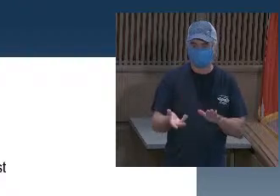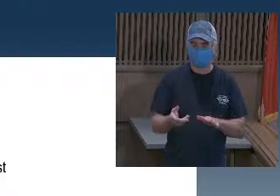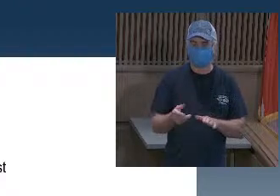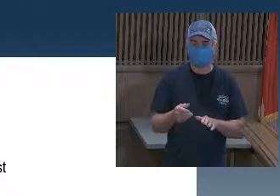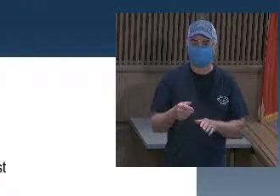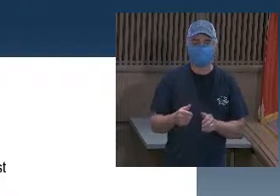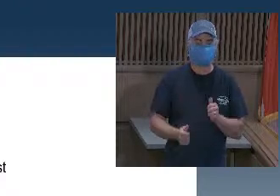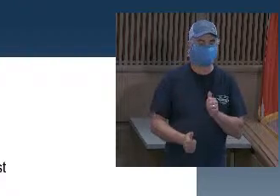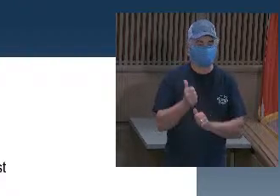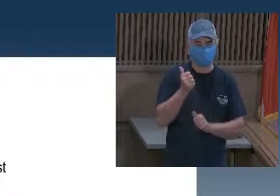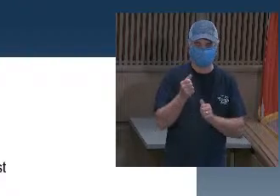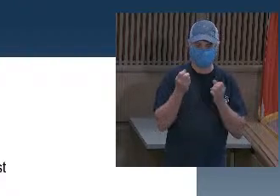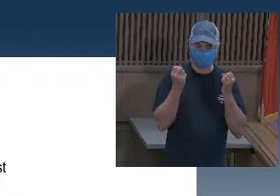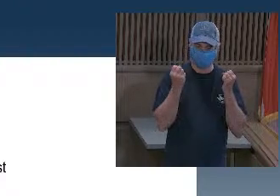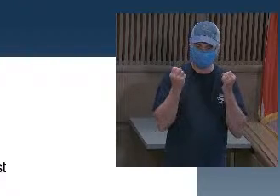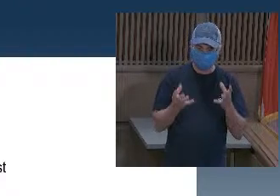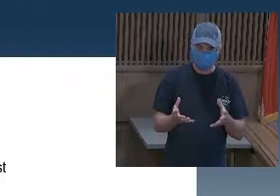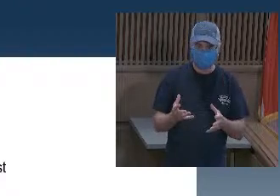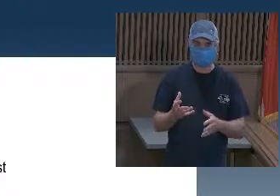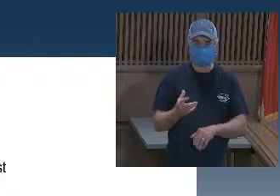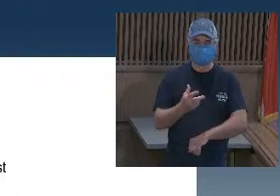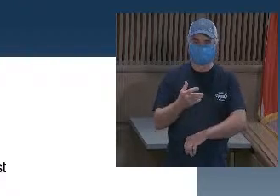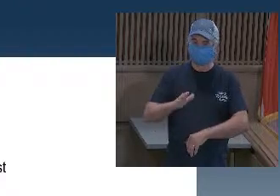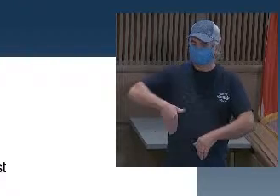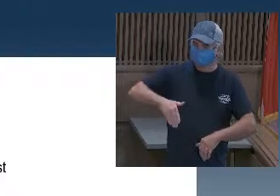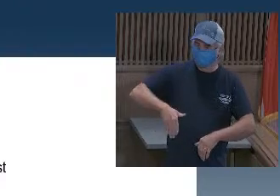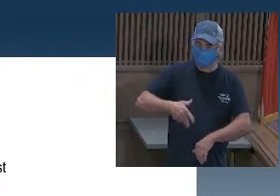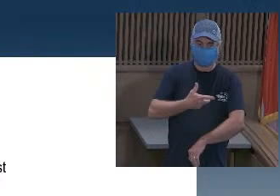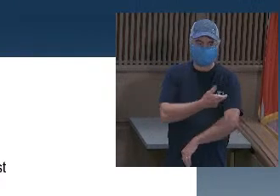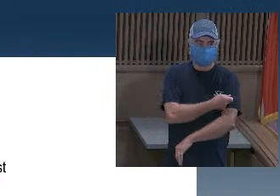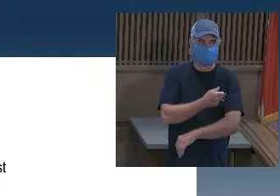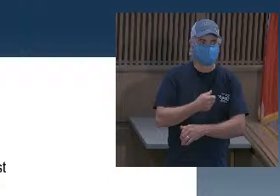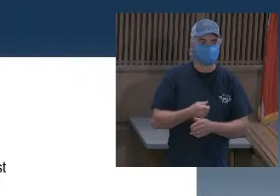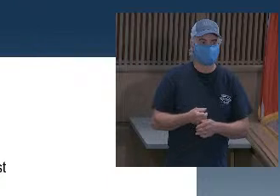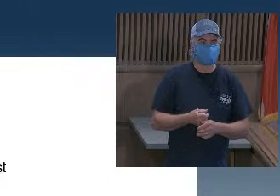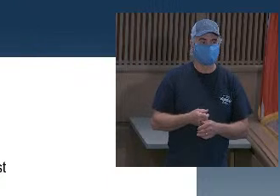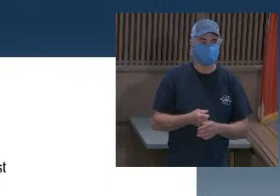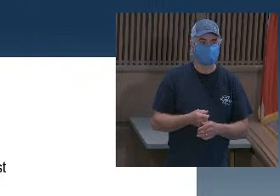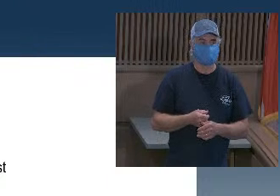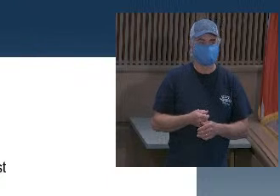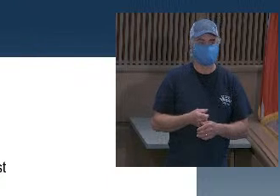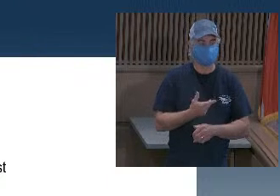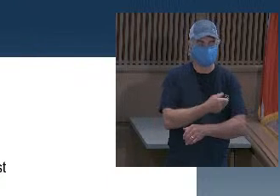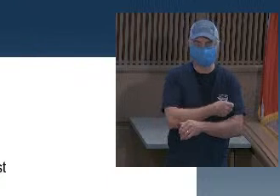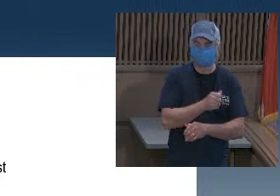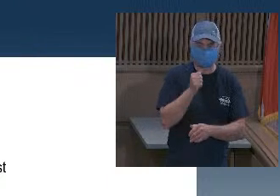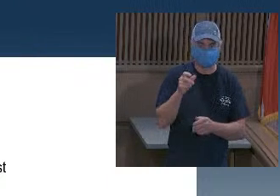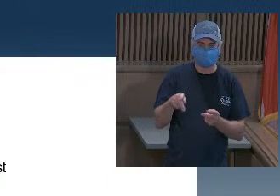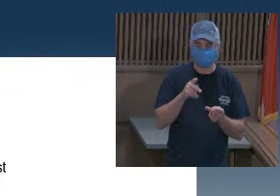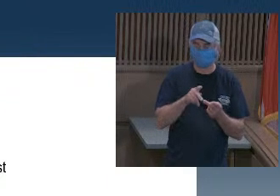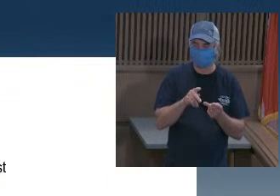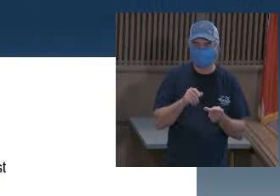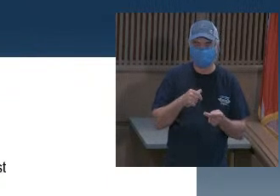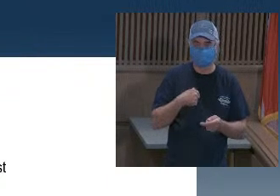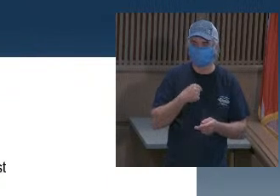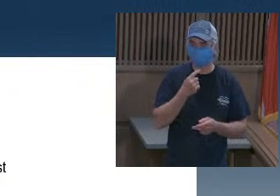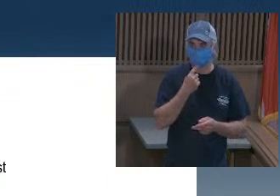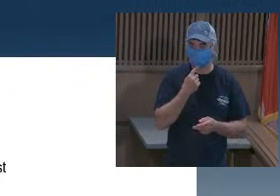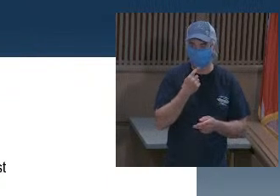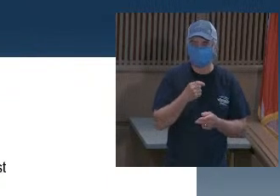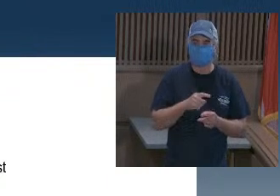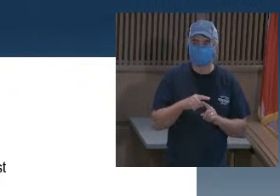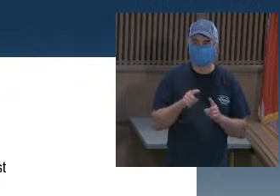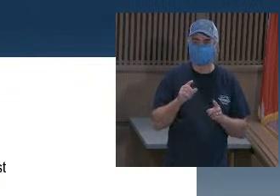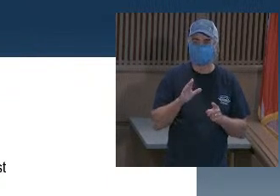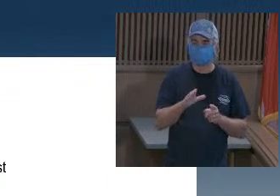unvaccinated. So again, we're not saying that the vaccine is perfect. We don't have any vaccines that are perfect. What we're saying is